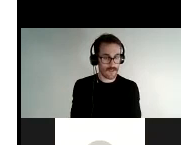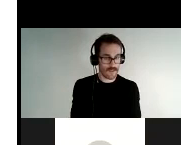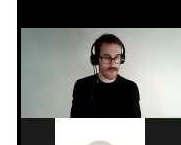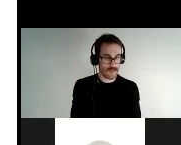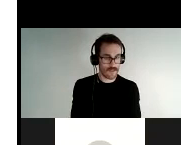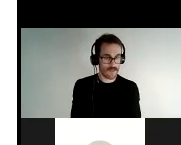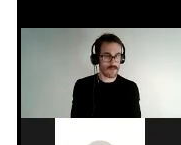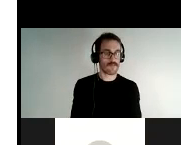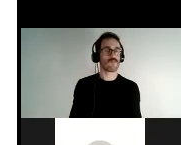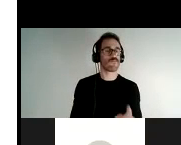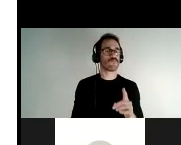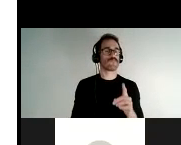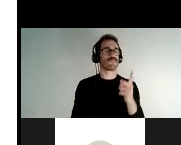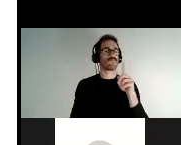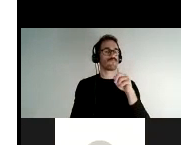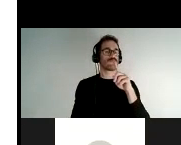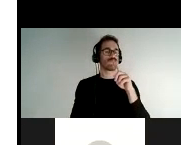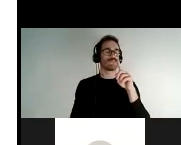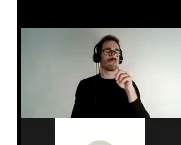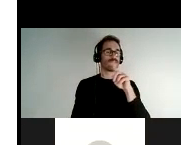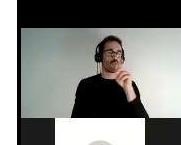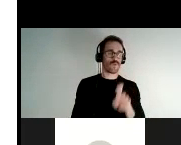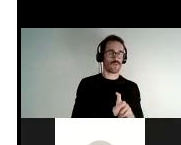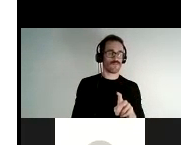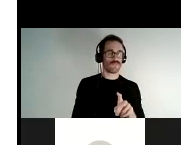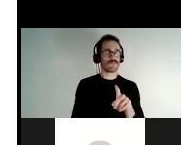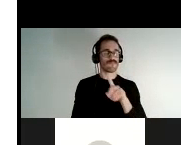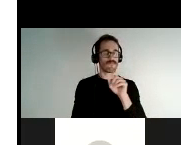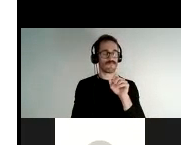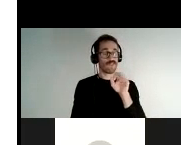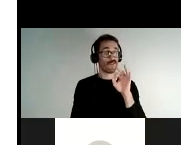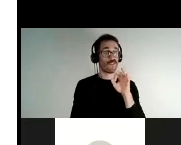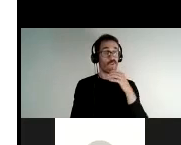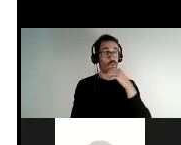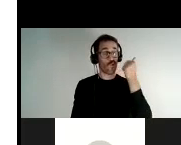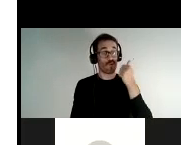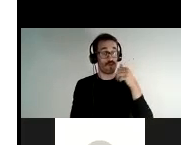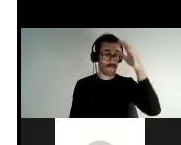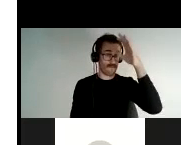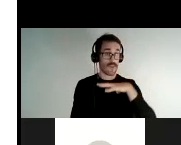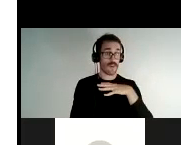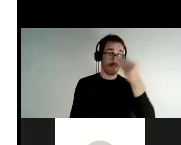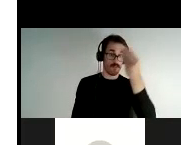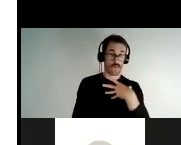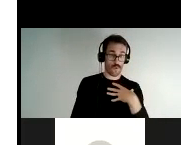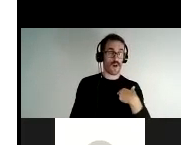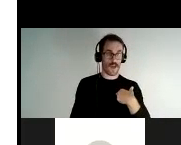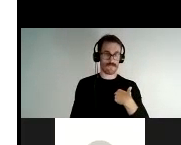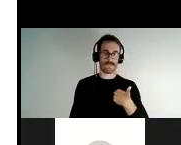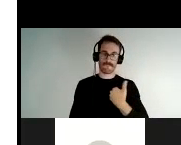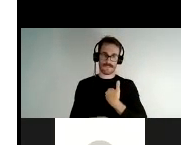adult tells you that they are being abused, this is sort of some of the tips that we want you to. How do you deal with it? Because we're